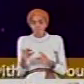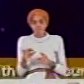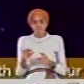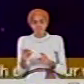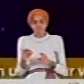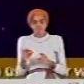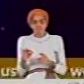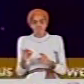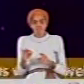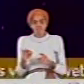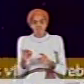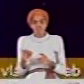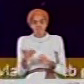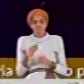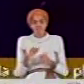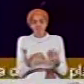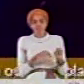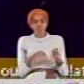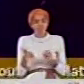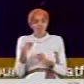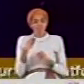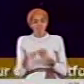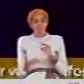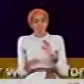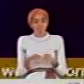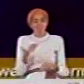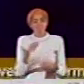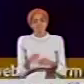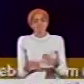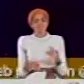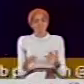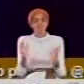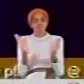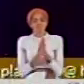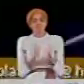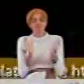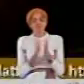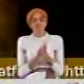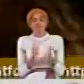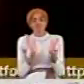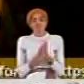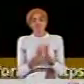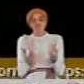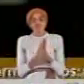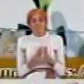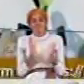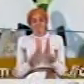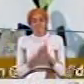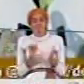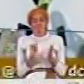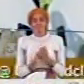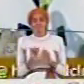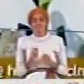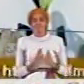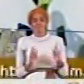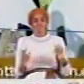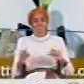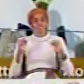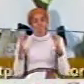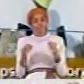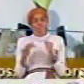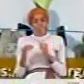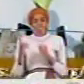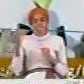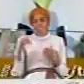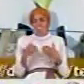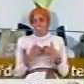moving. He is moving and is almost your running. Your hands. Supernatural power of God has set him free.